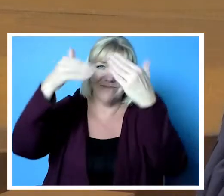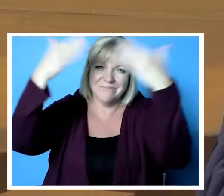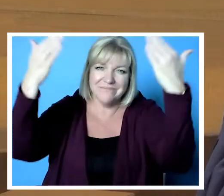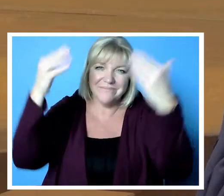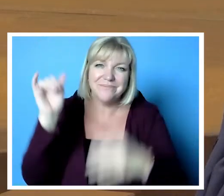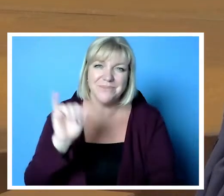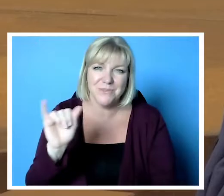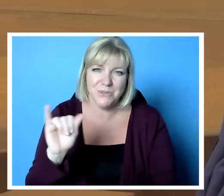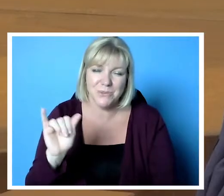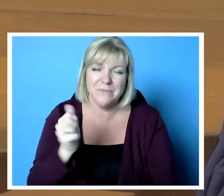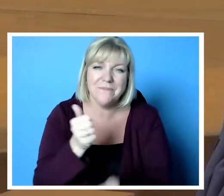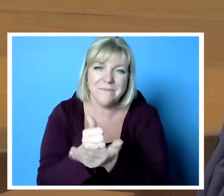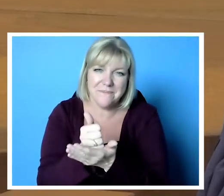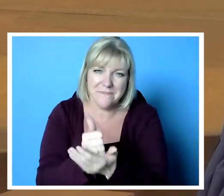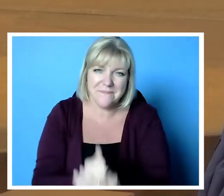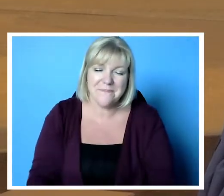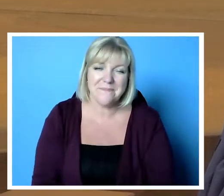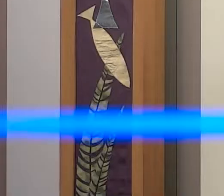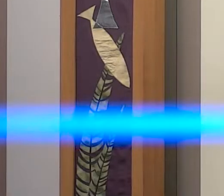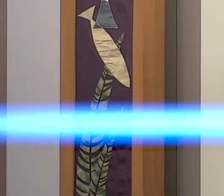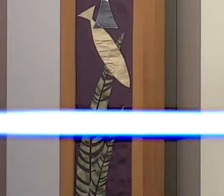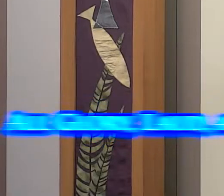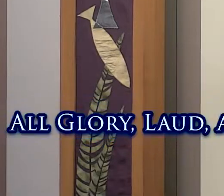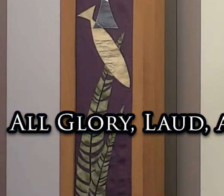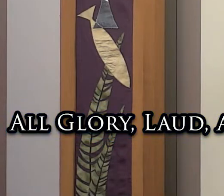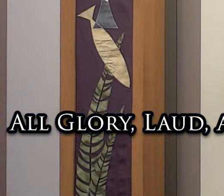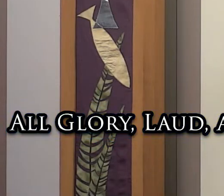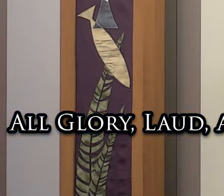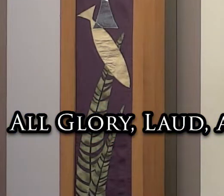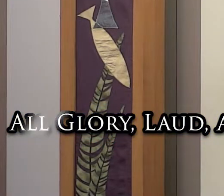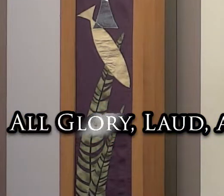come. Amen.